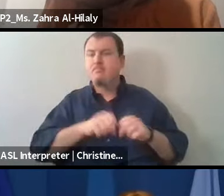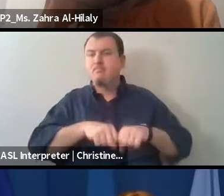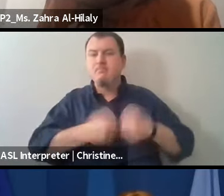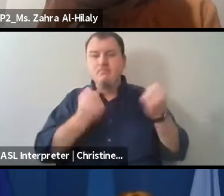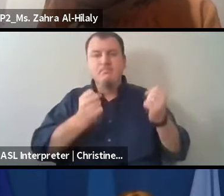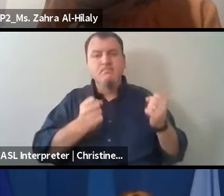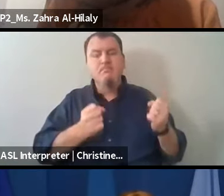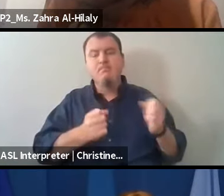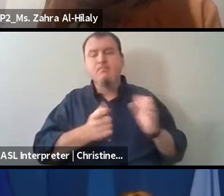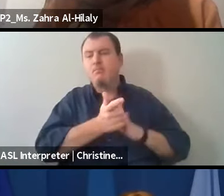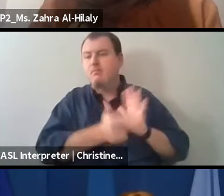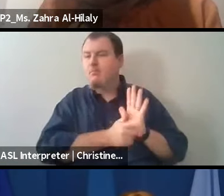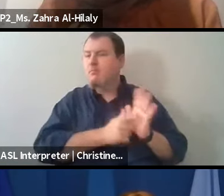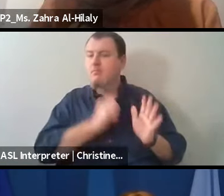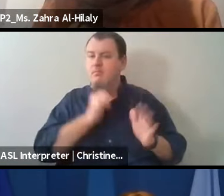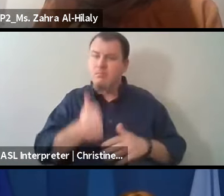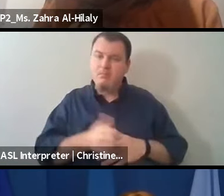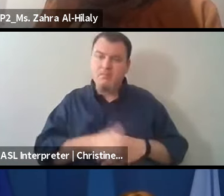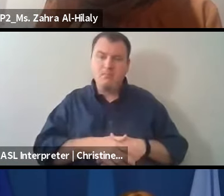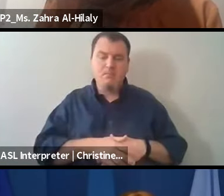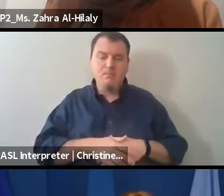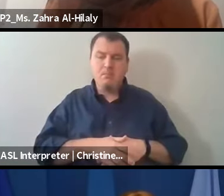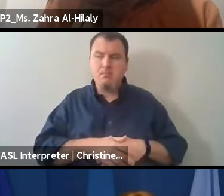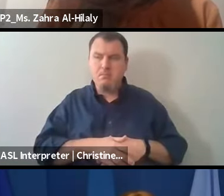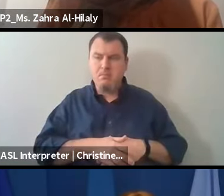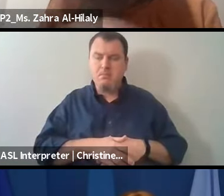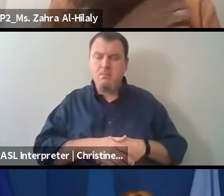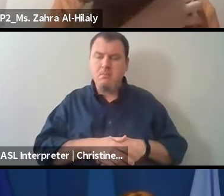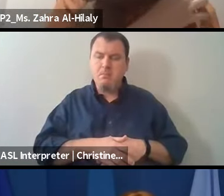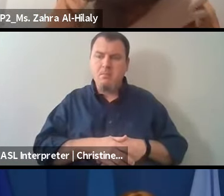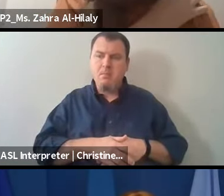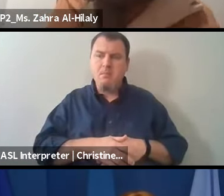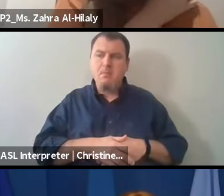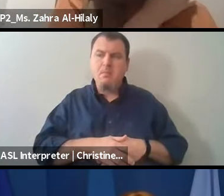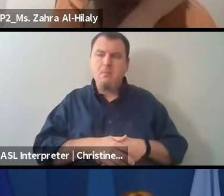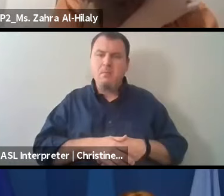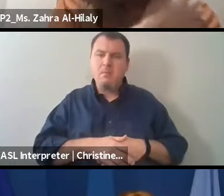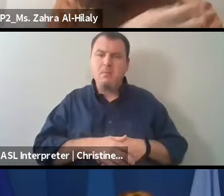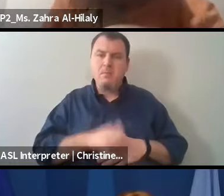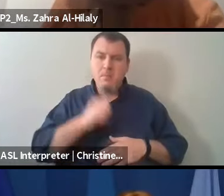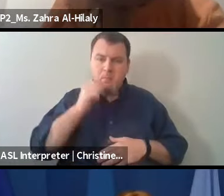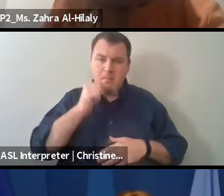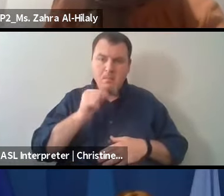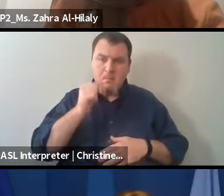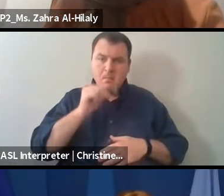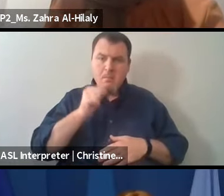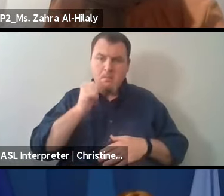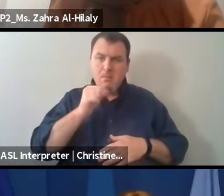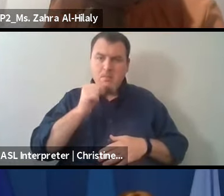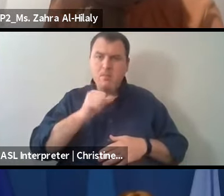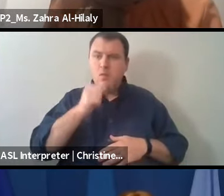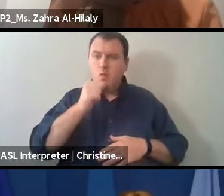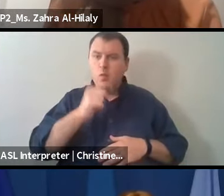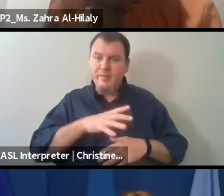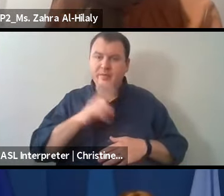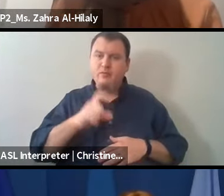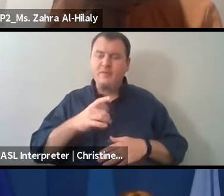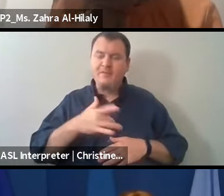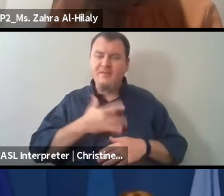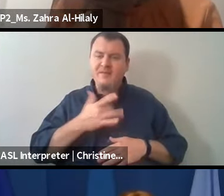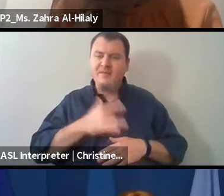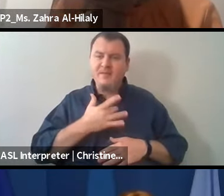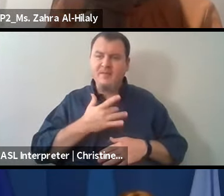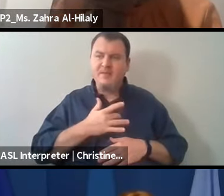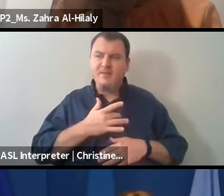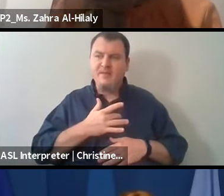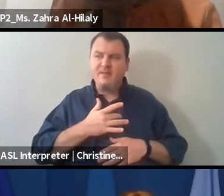in the space where girls women should feel